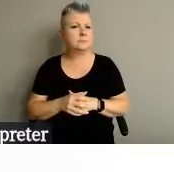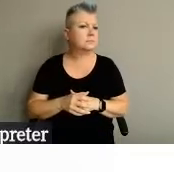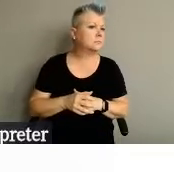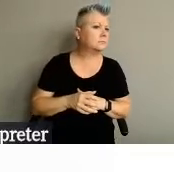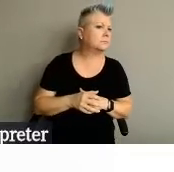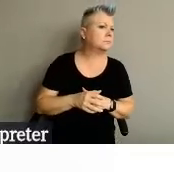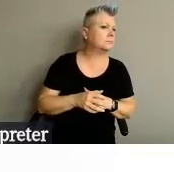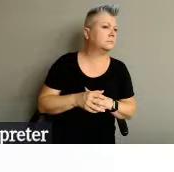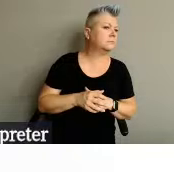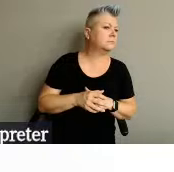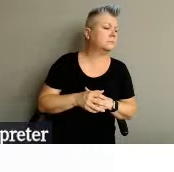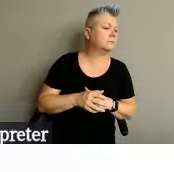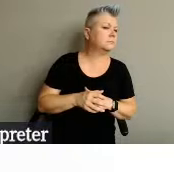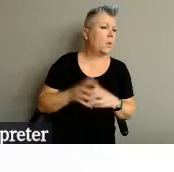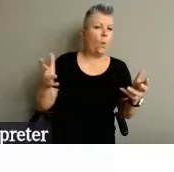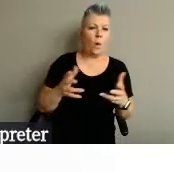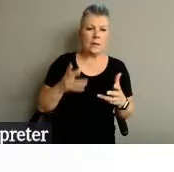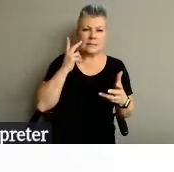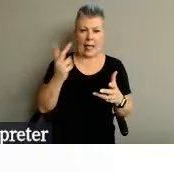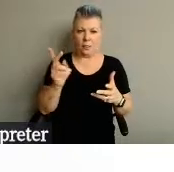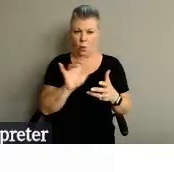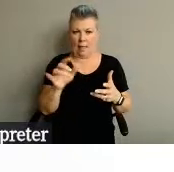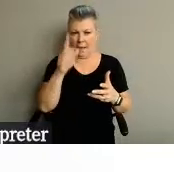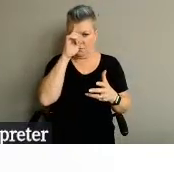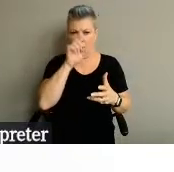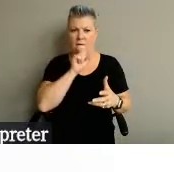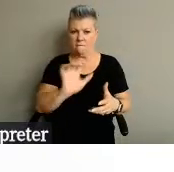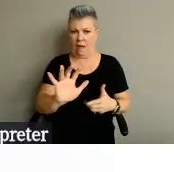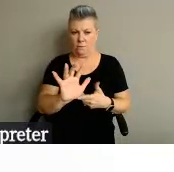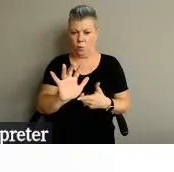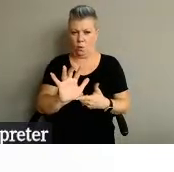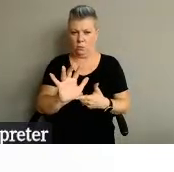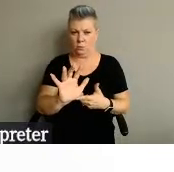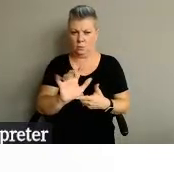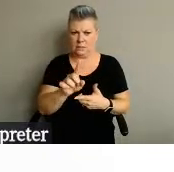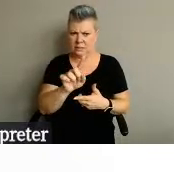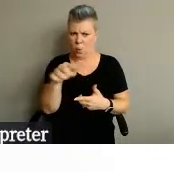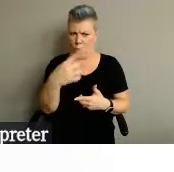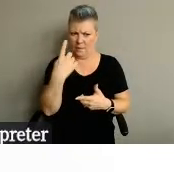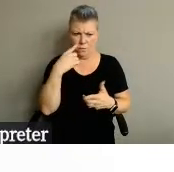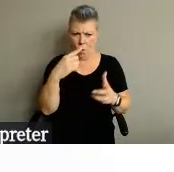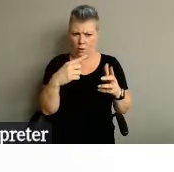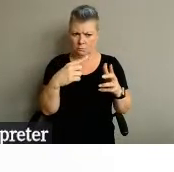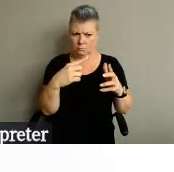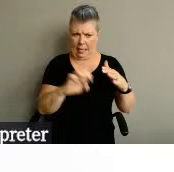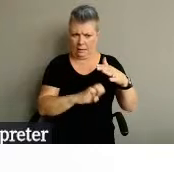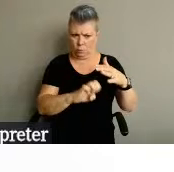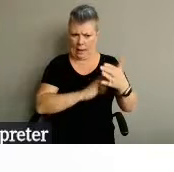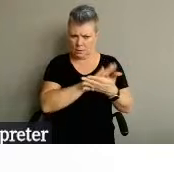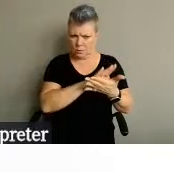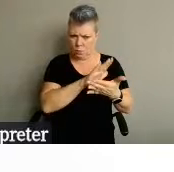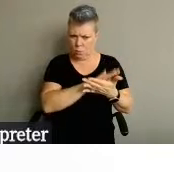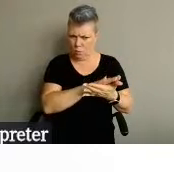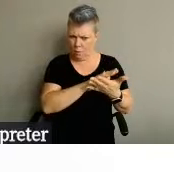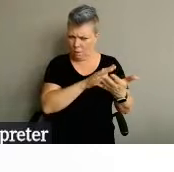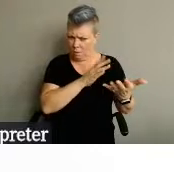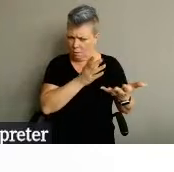a 5-year-old? Are you charting life course for just grade school? I mean, you're not being like, what are they going to be when they grow up, right?